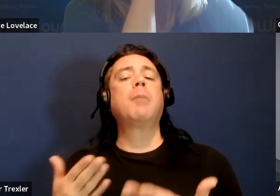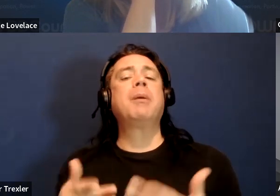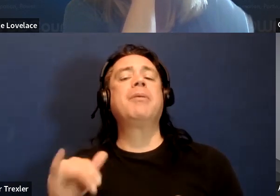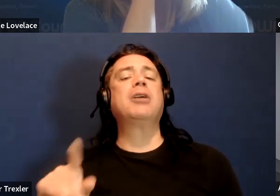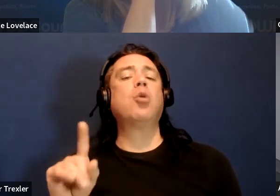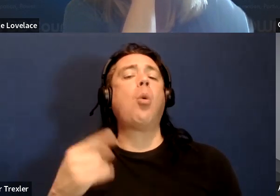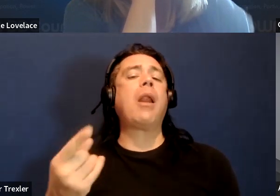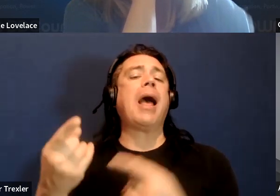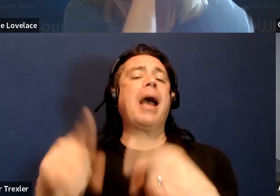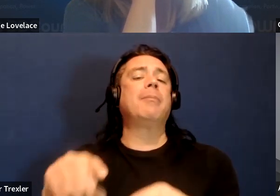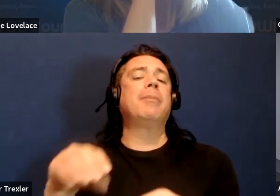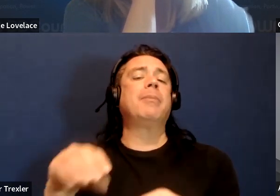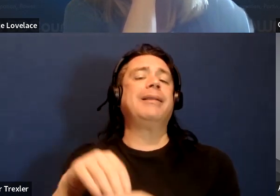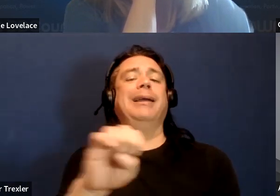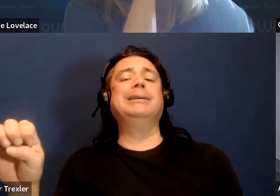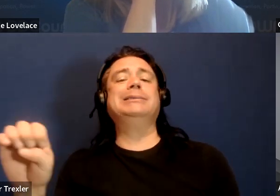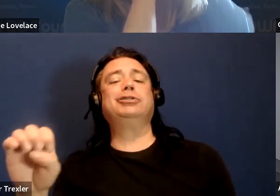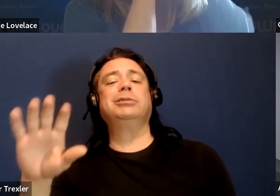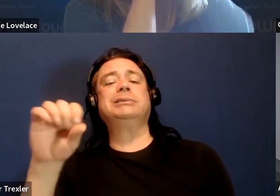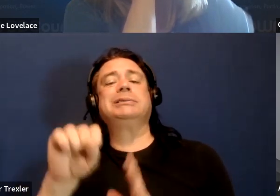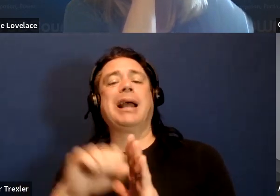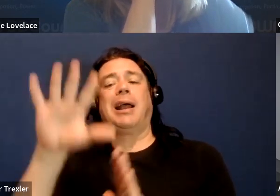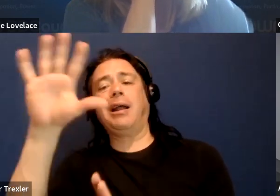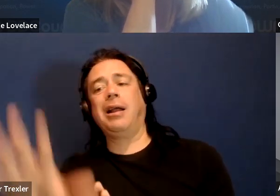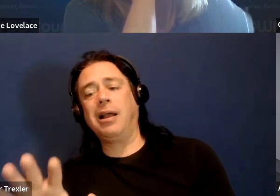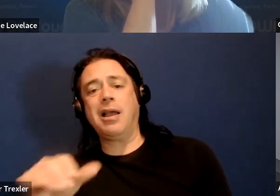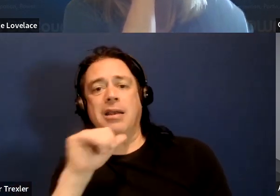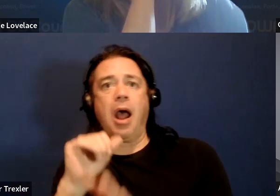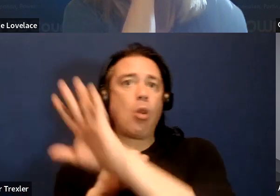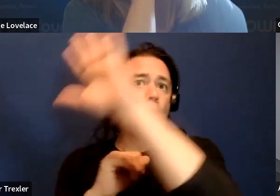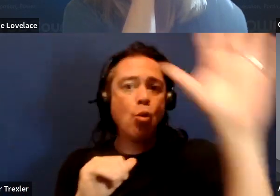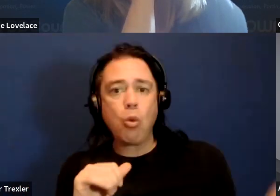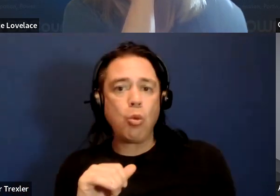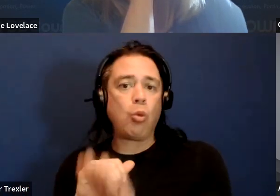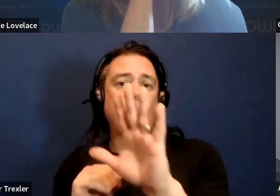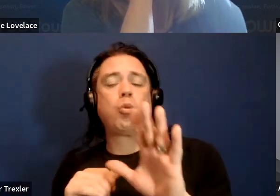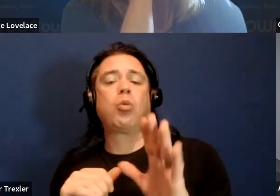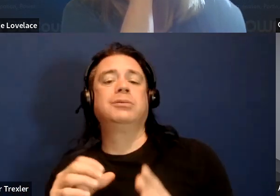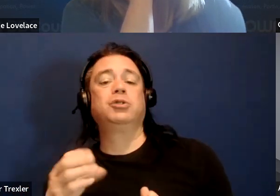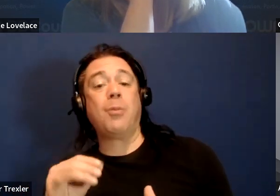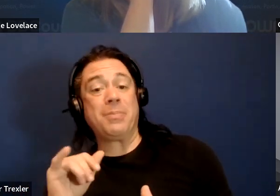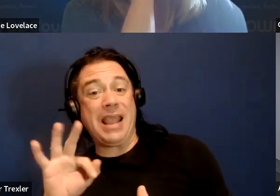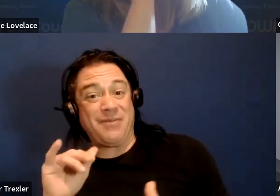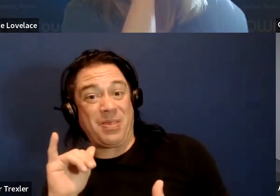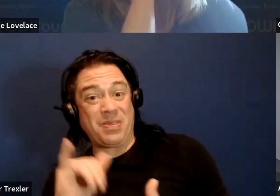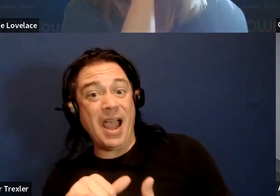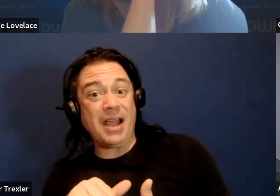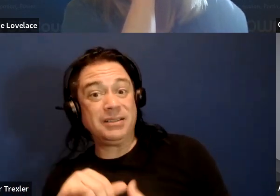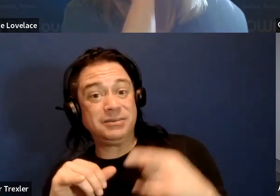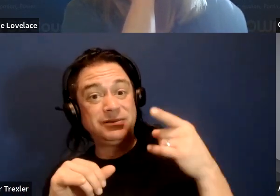only happening in the eastern side of the state and it wasn't happening throughout. So again, if that's something that